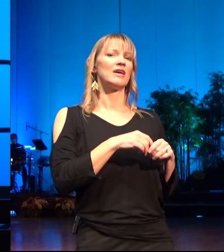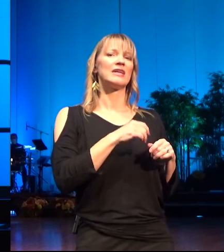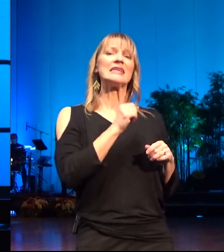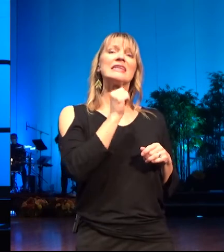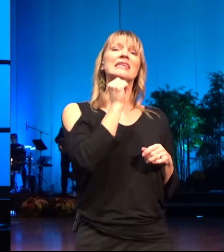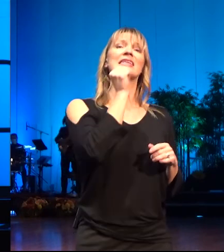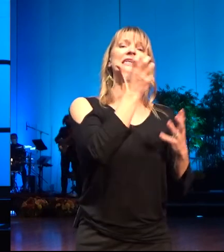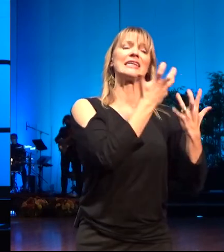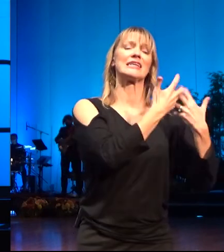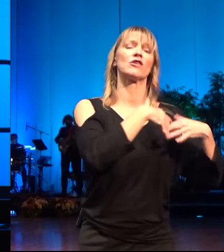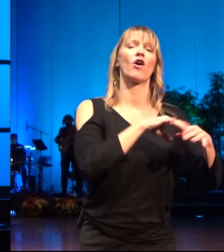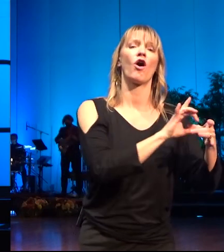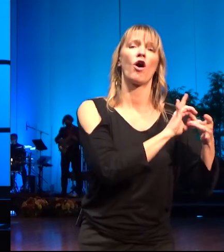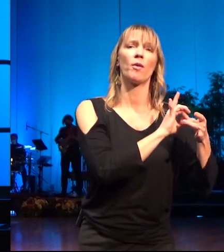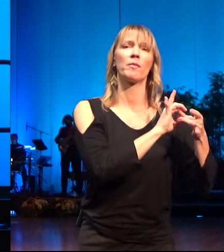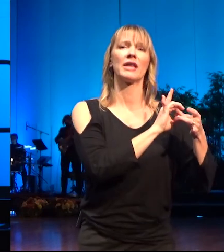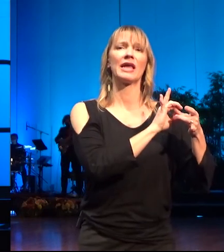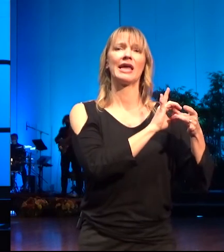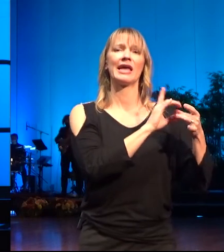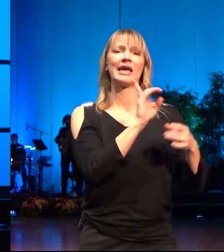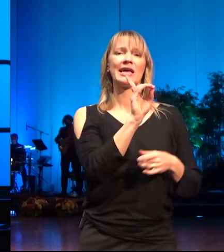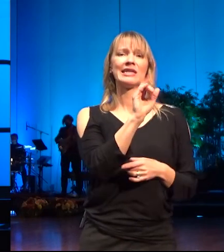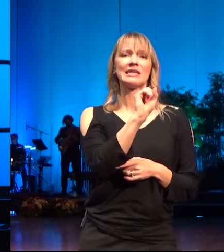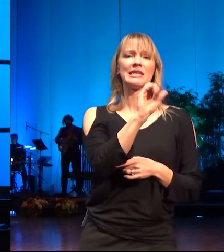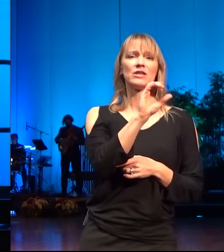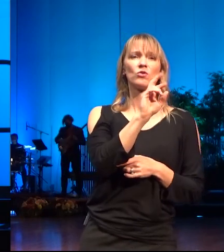disharmony and discord,